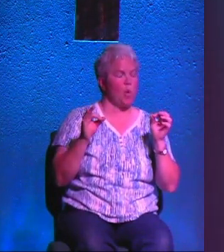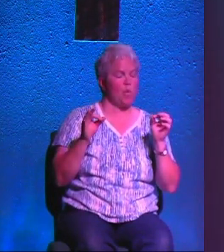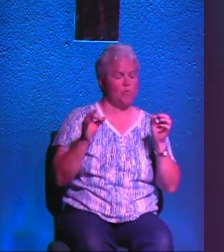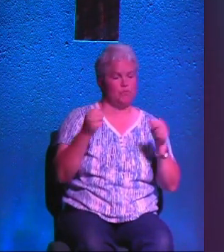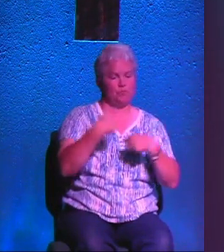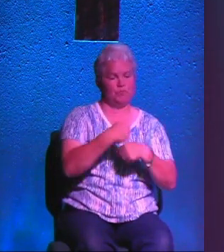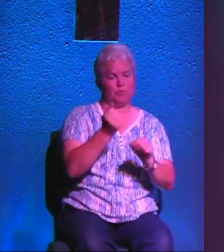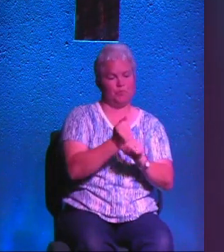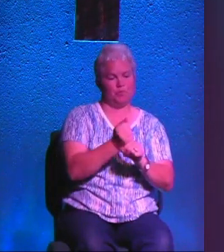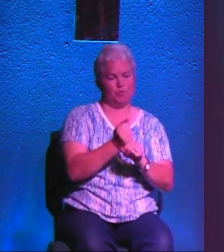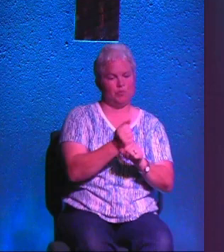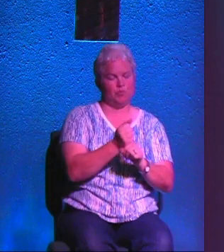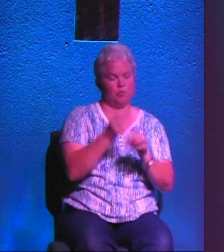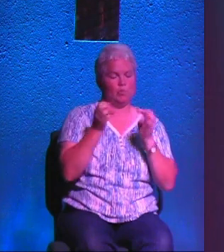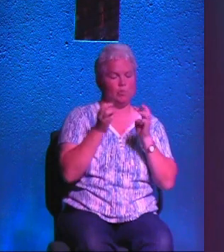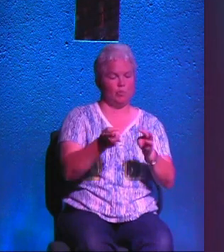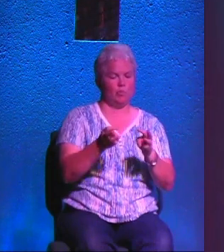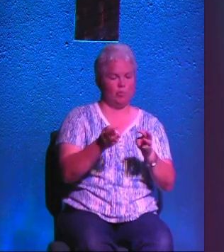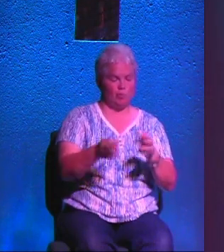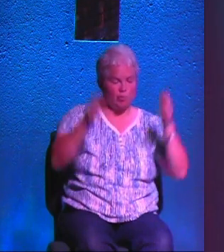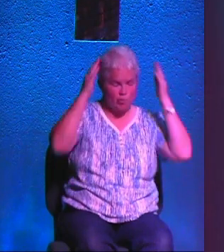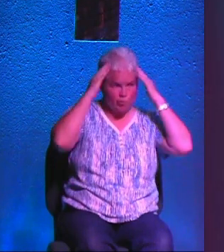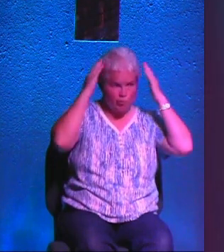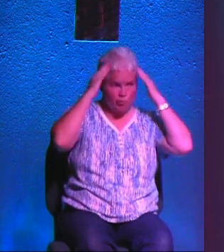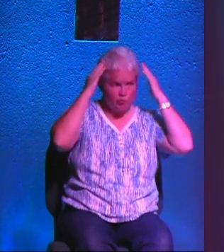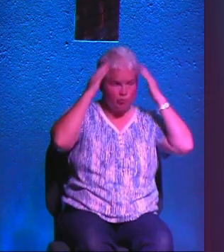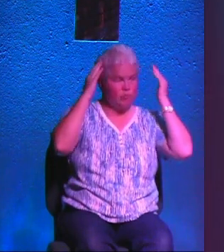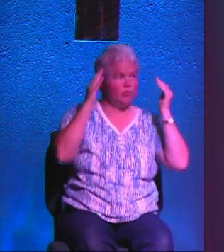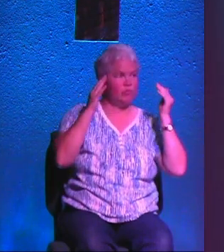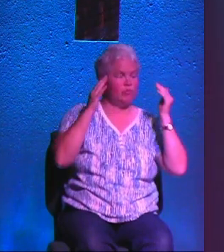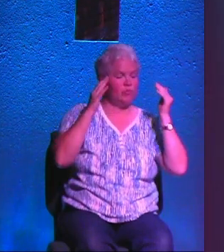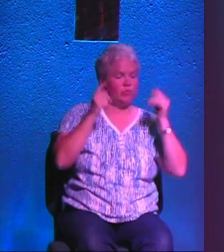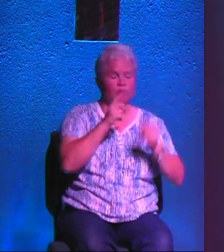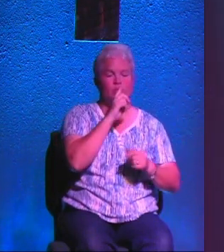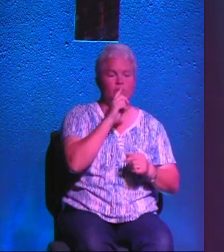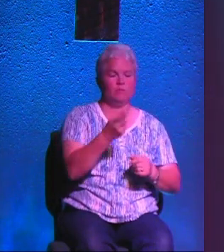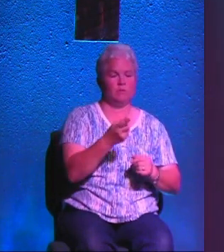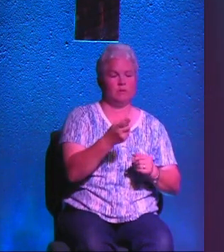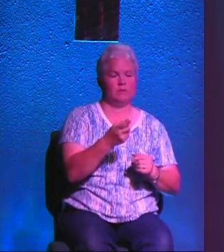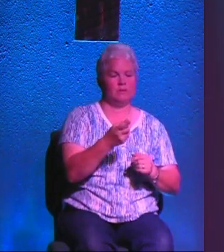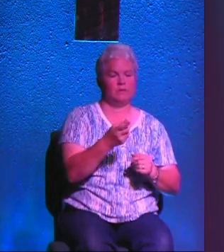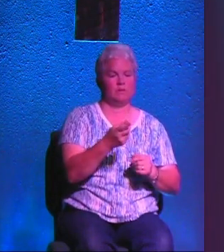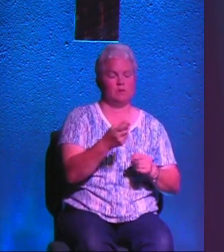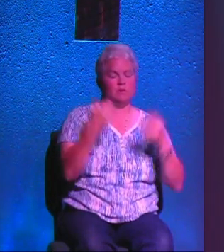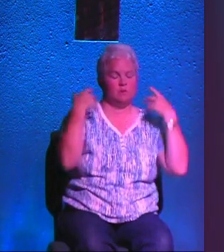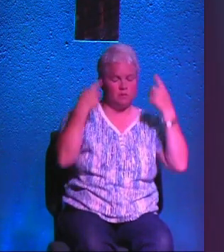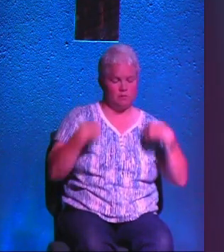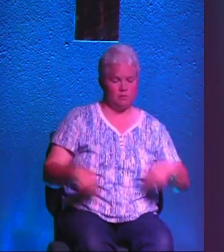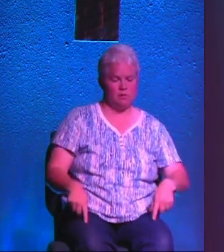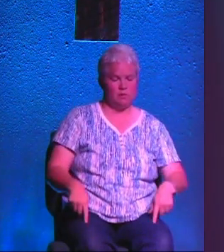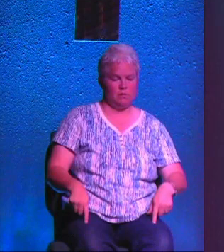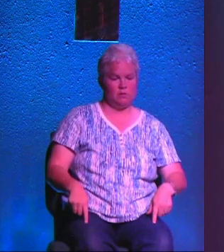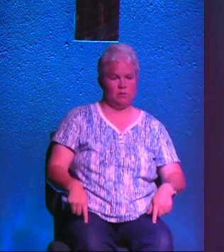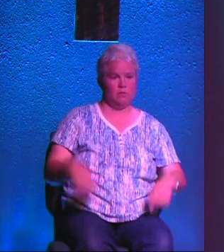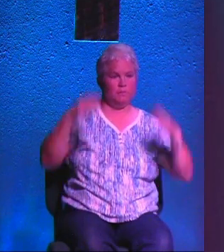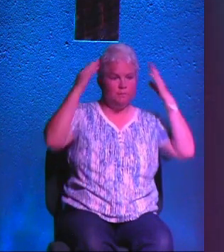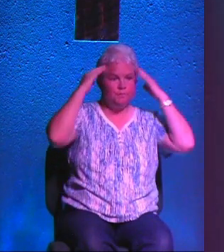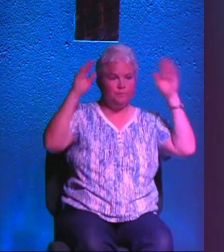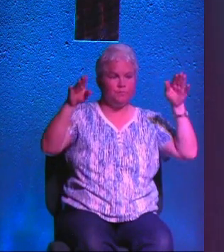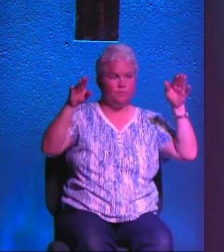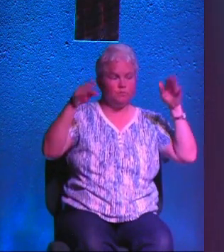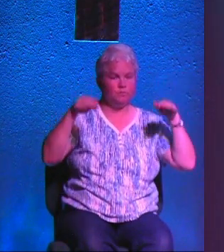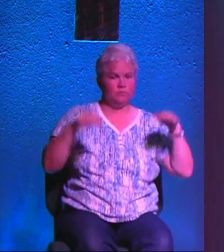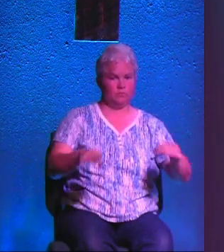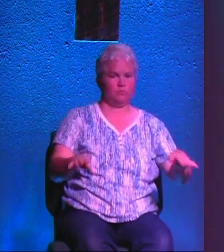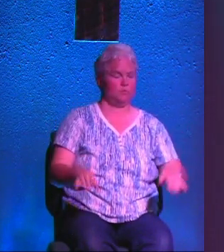didn't create us that way. He gave us a mind, and our mind rules over our body. But we need to